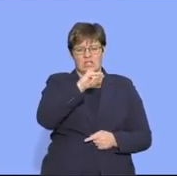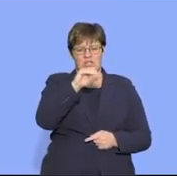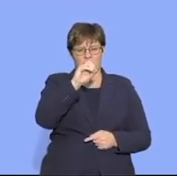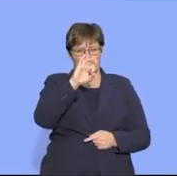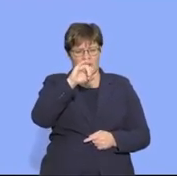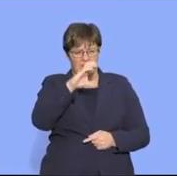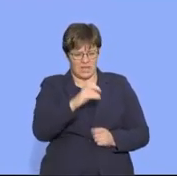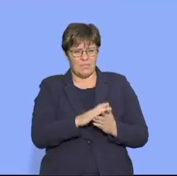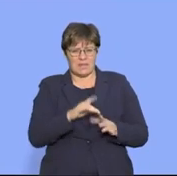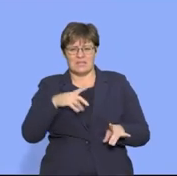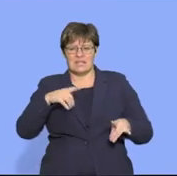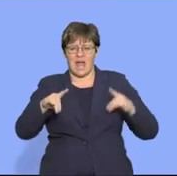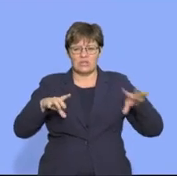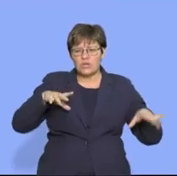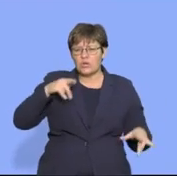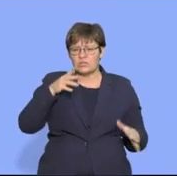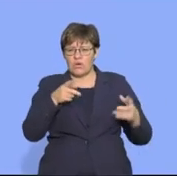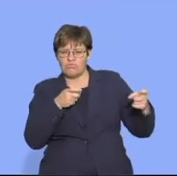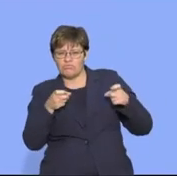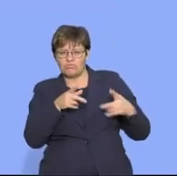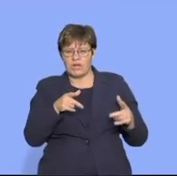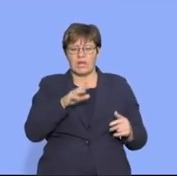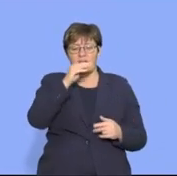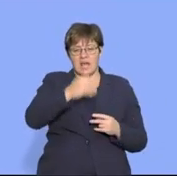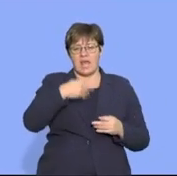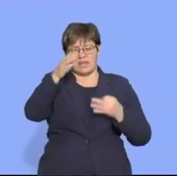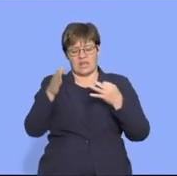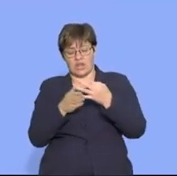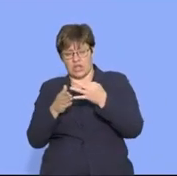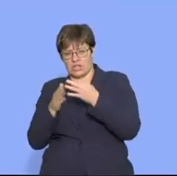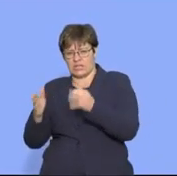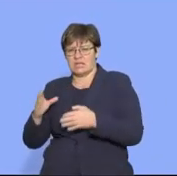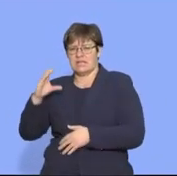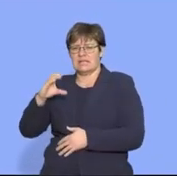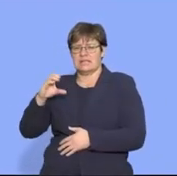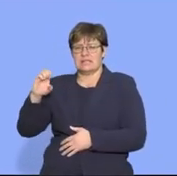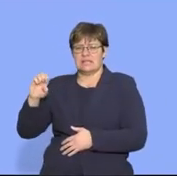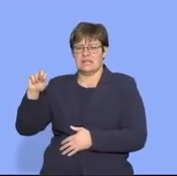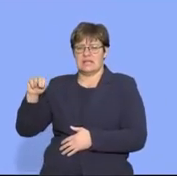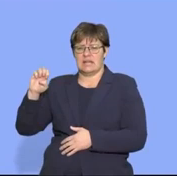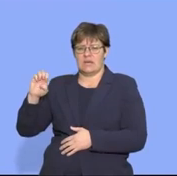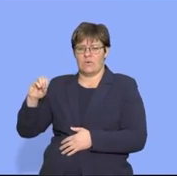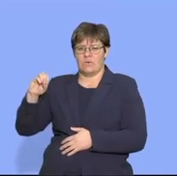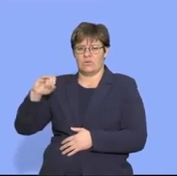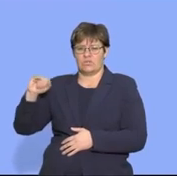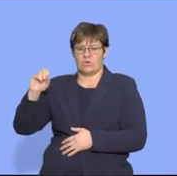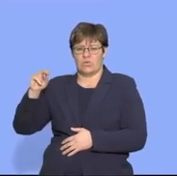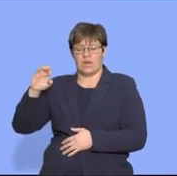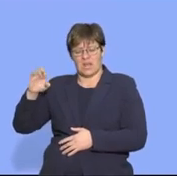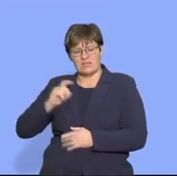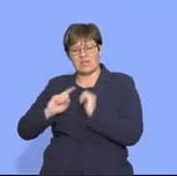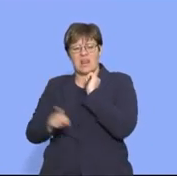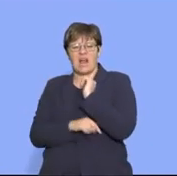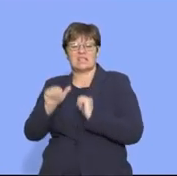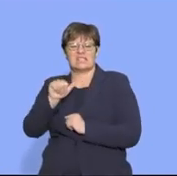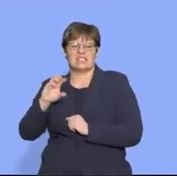Mesozoic, which is when dinosaurs ruled the earth, and the Cenozoic eras, which is the